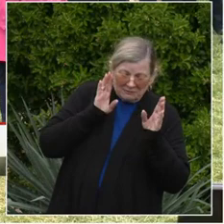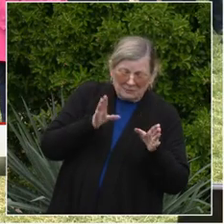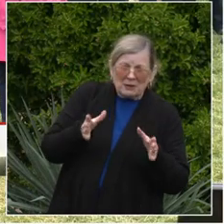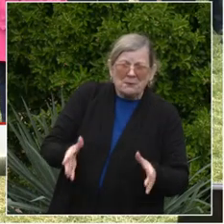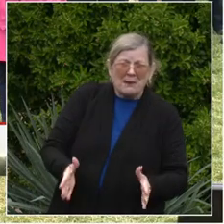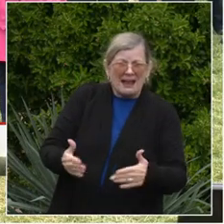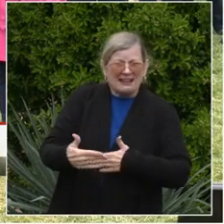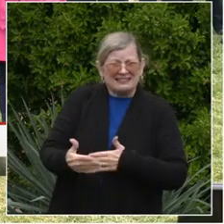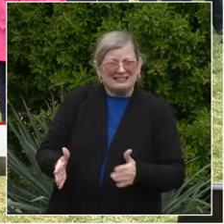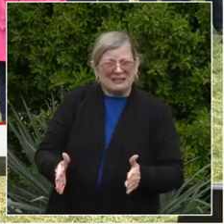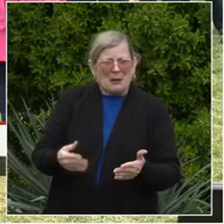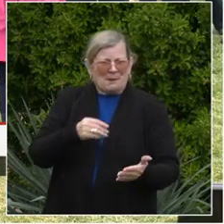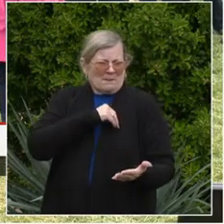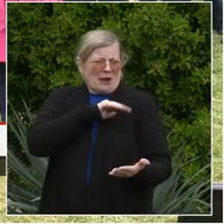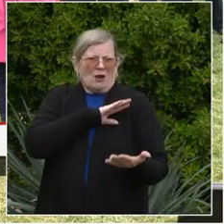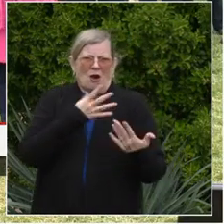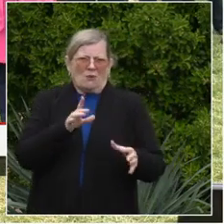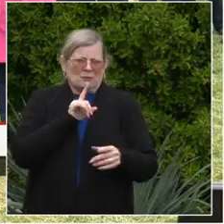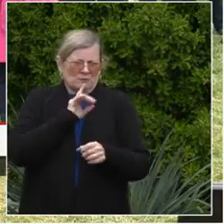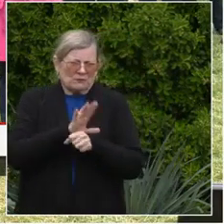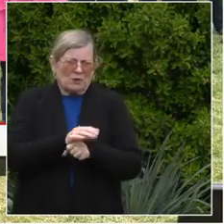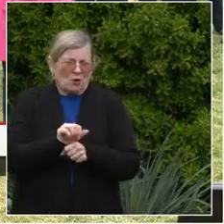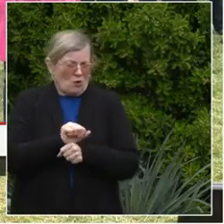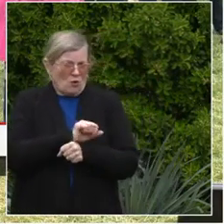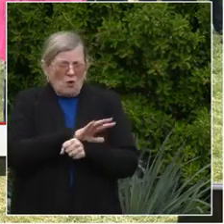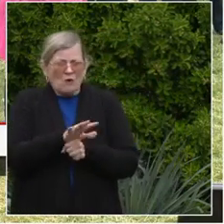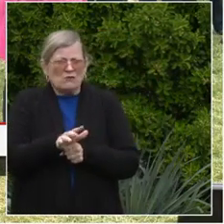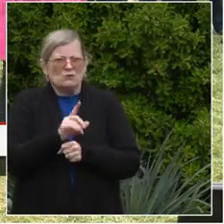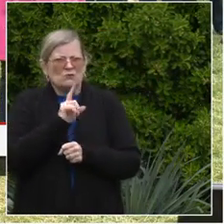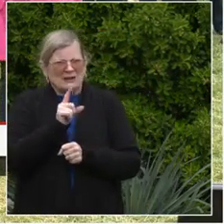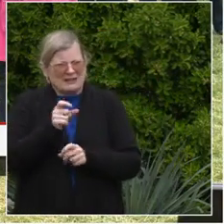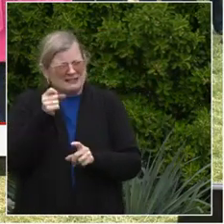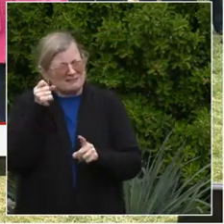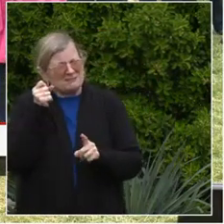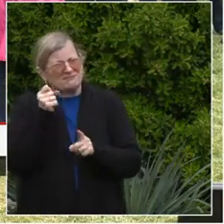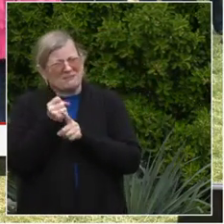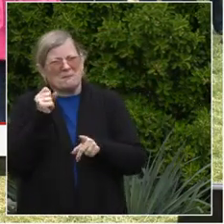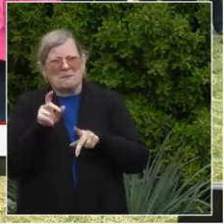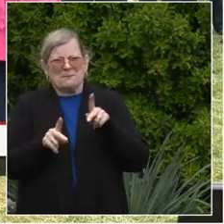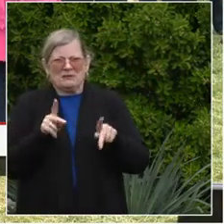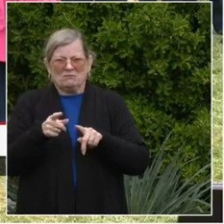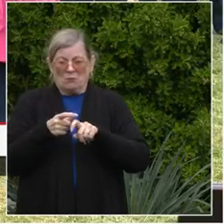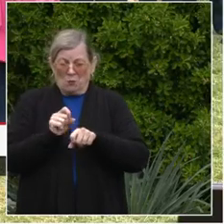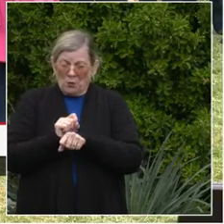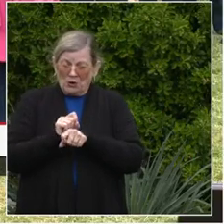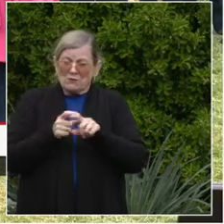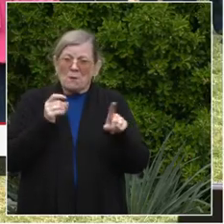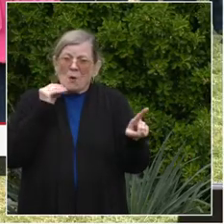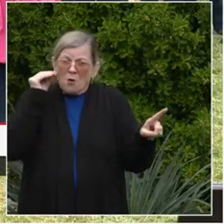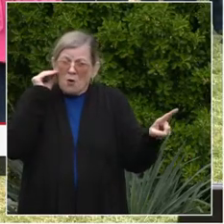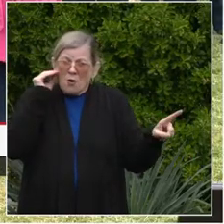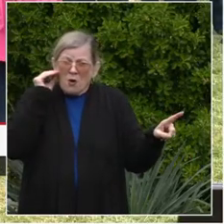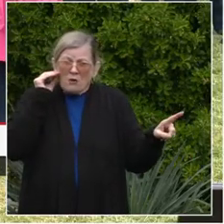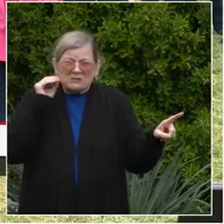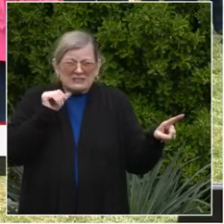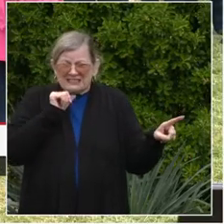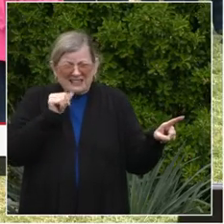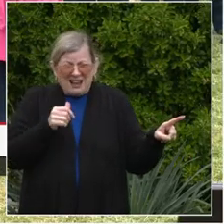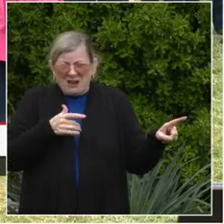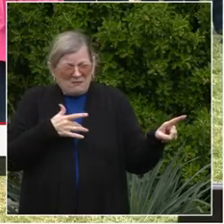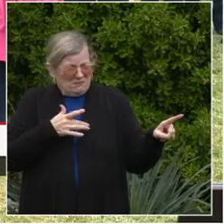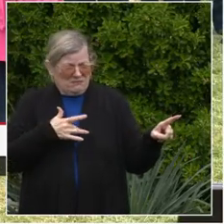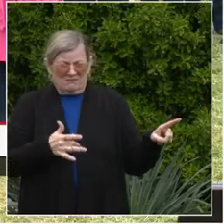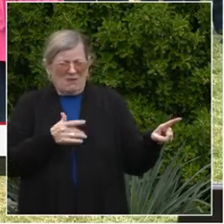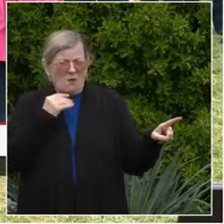mayor mentioned, COVID has really upended a lot of things. There are a lot of people who are working from home who would ordinarily not be there, and that knock